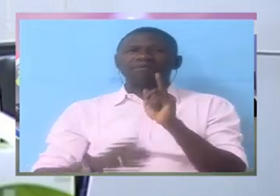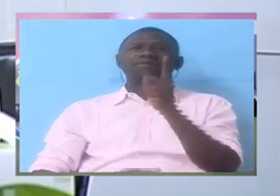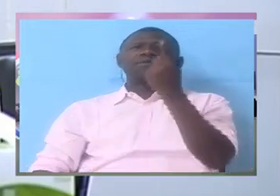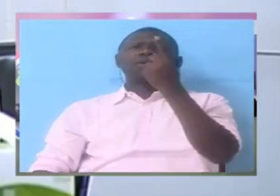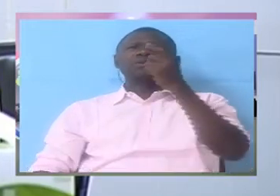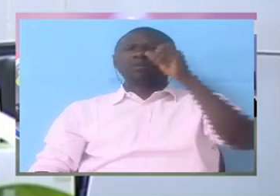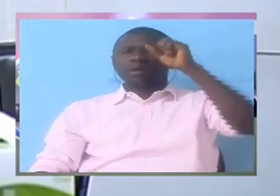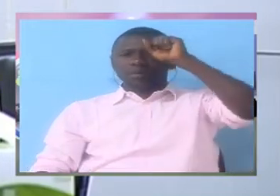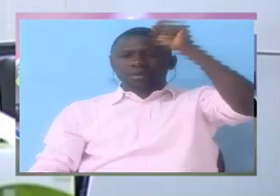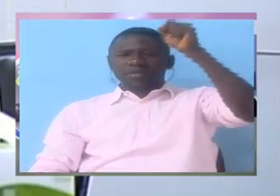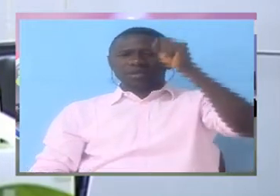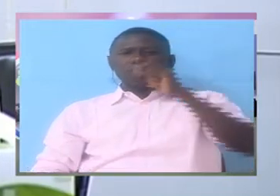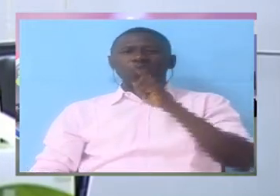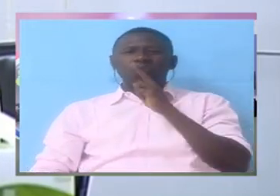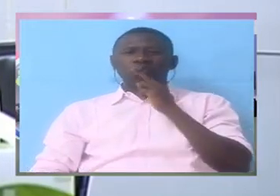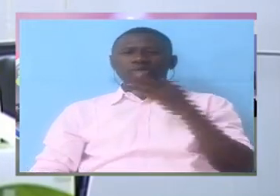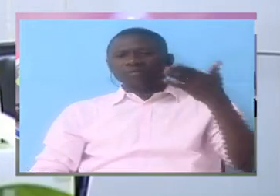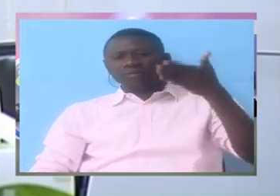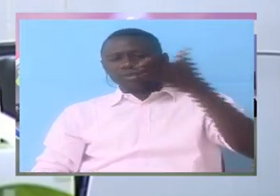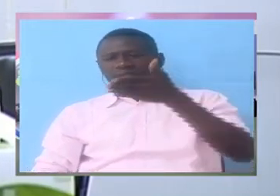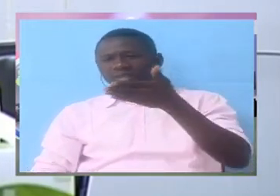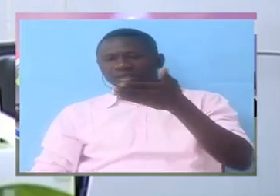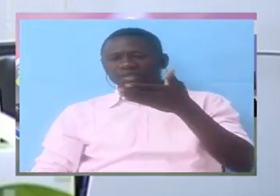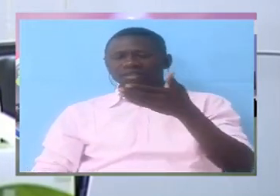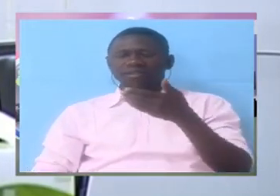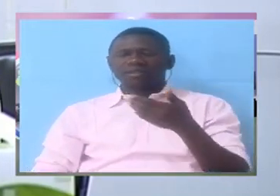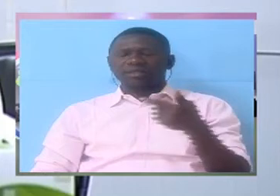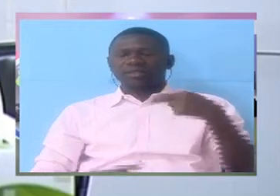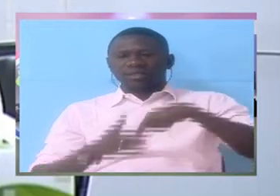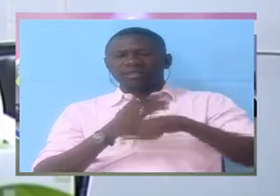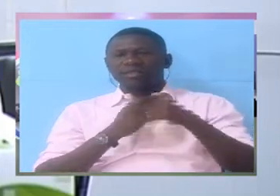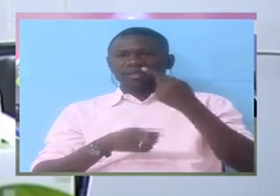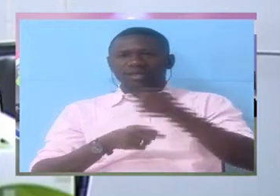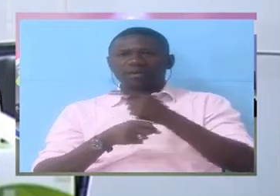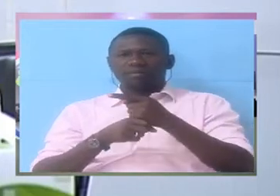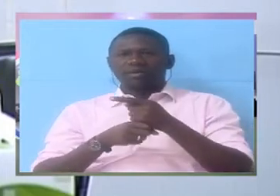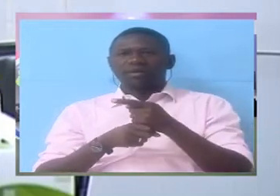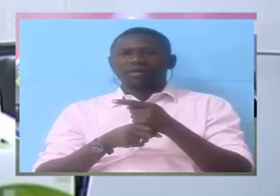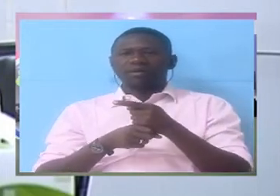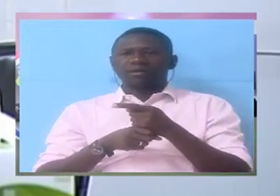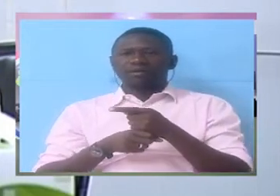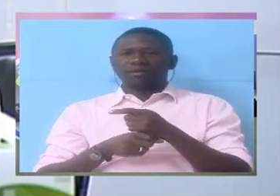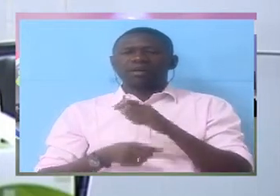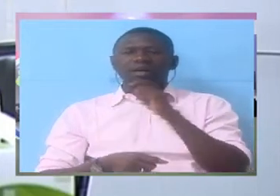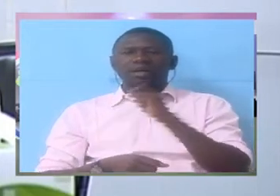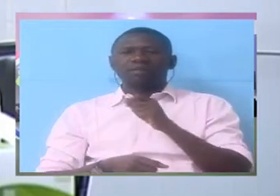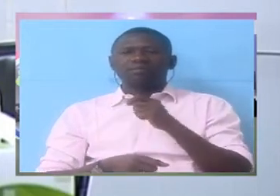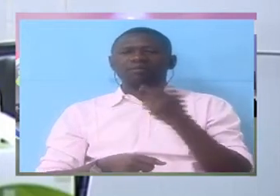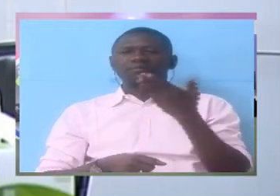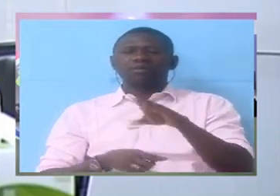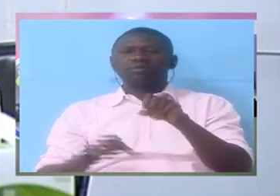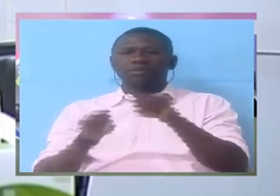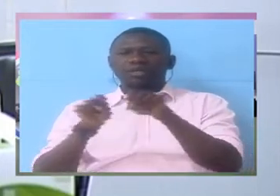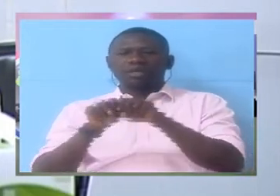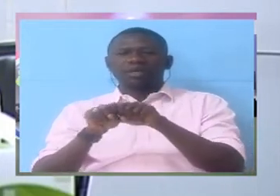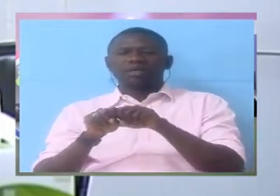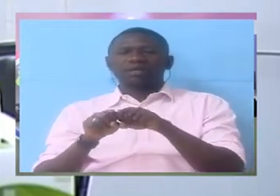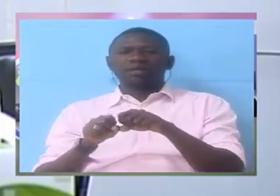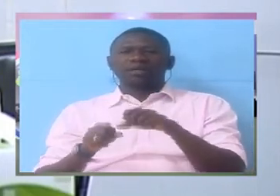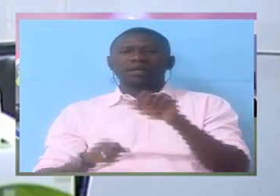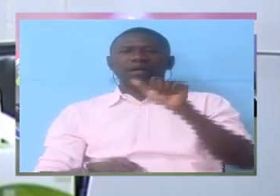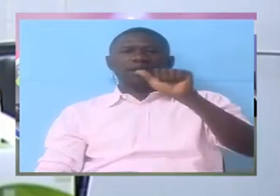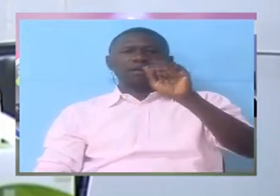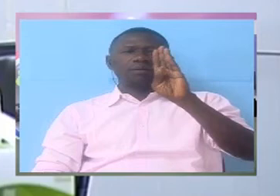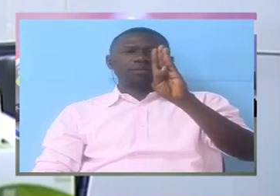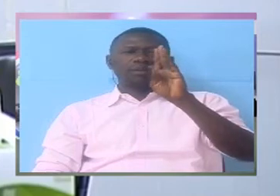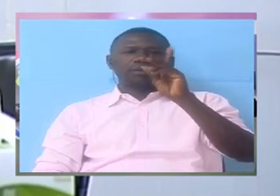visited the revolution was Abdou Diouf. President Flo Menata Kumpaboro la revolution la time